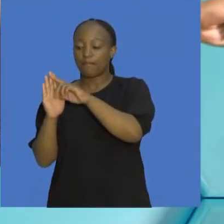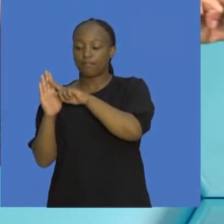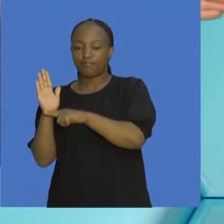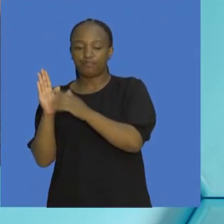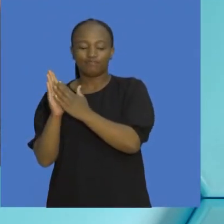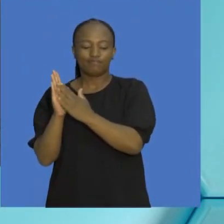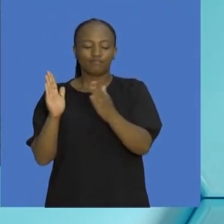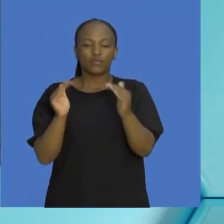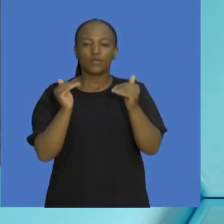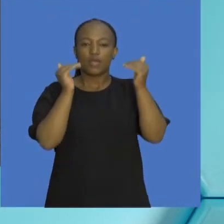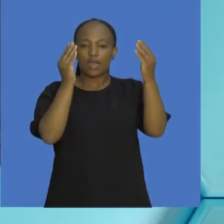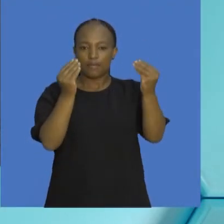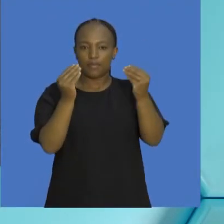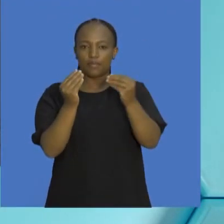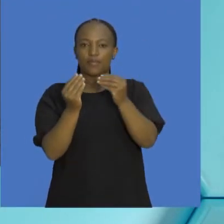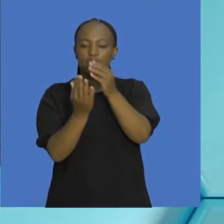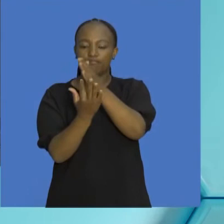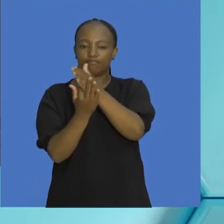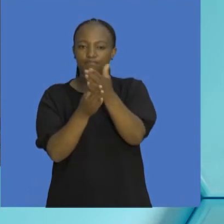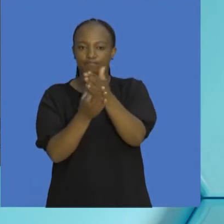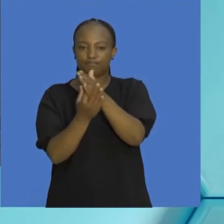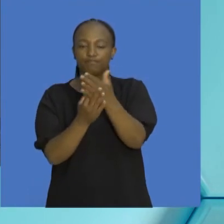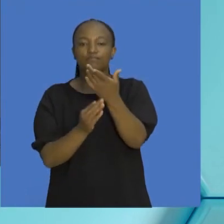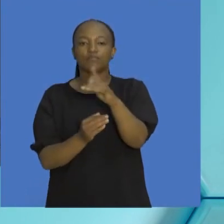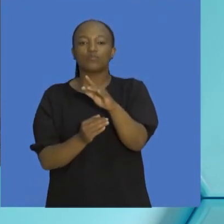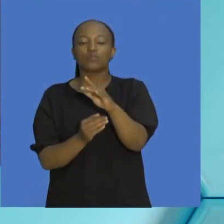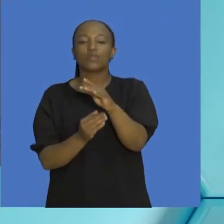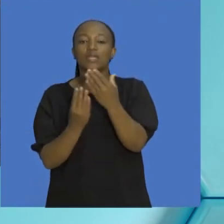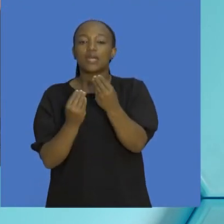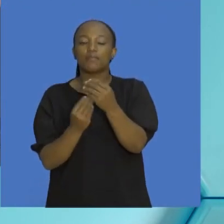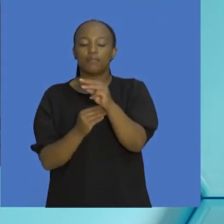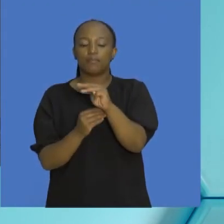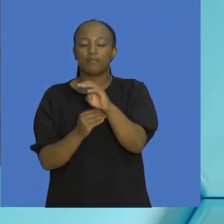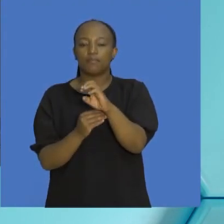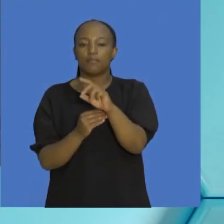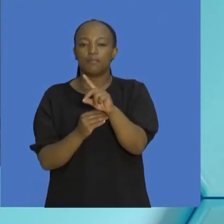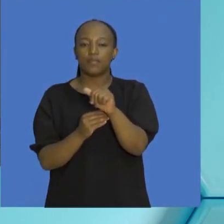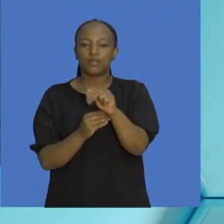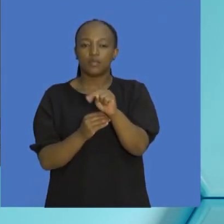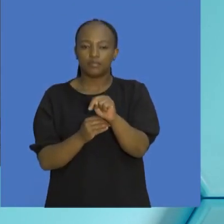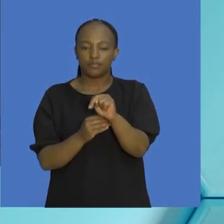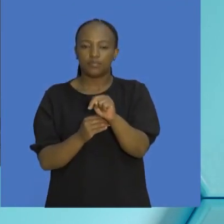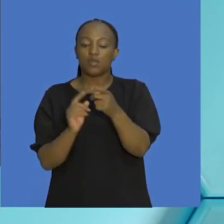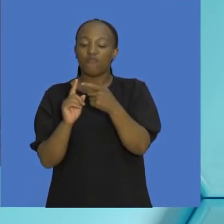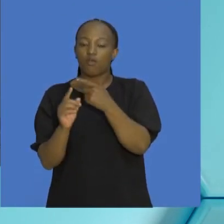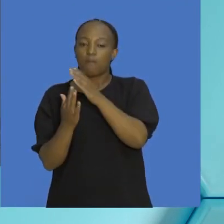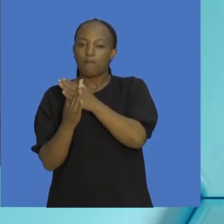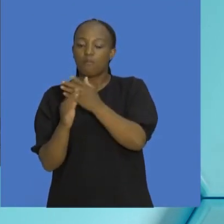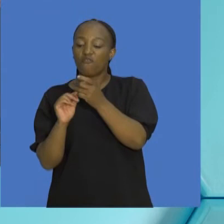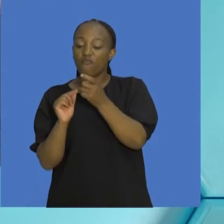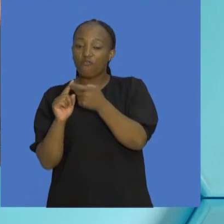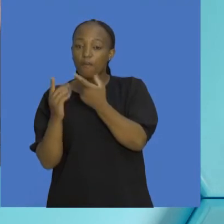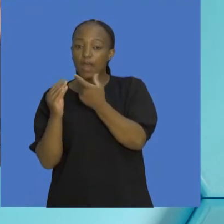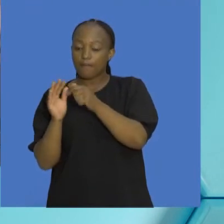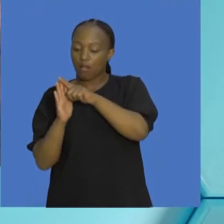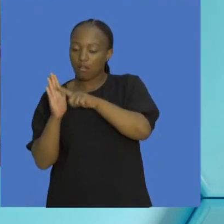smallest to the highest, the middle is the median. The lower quartile is the median